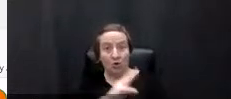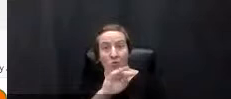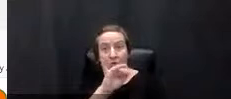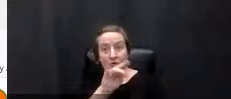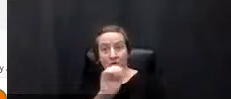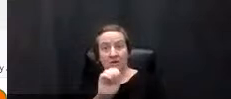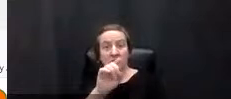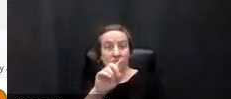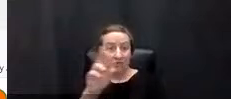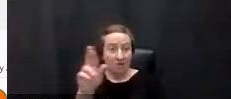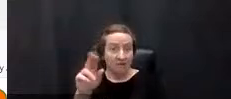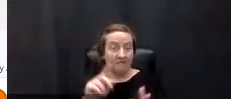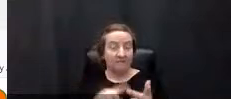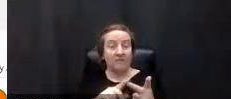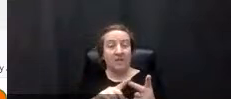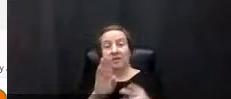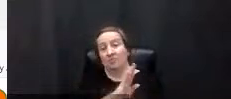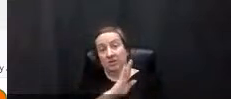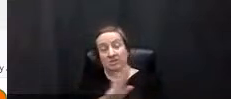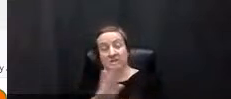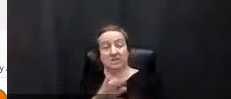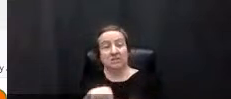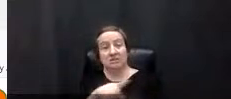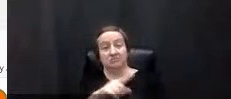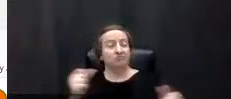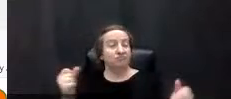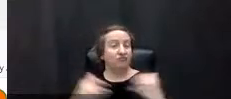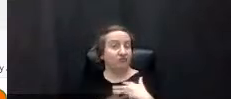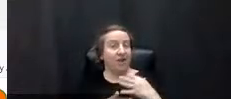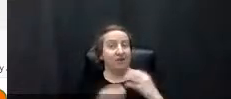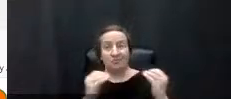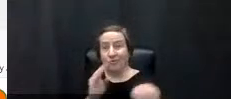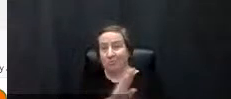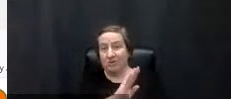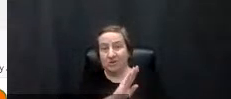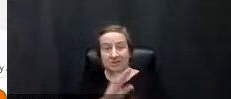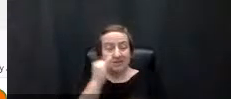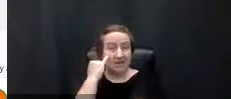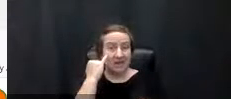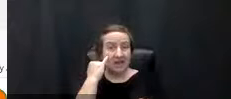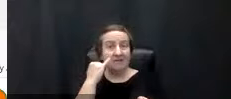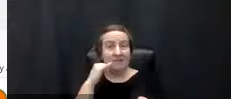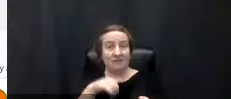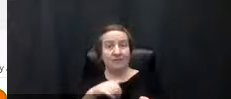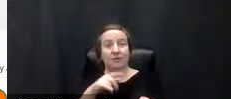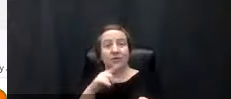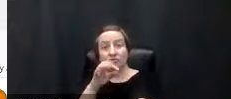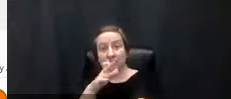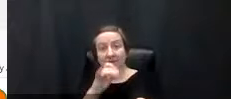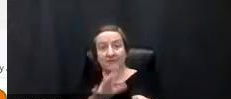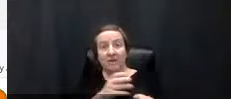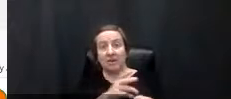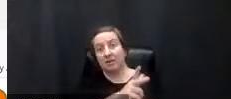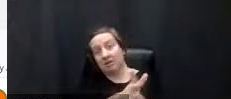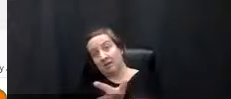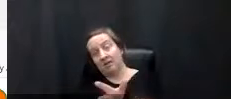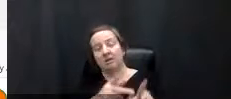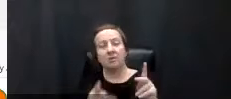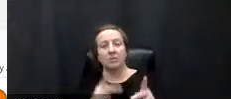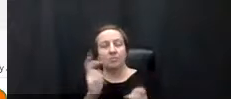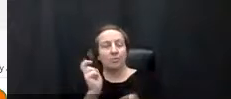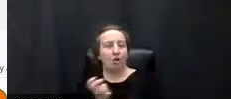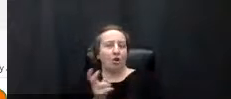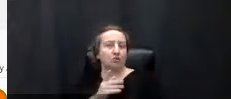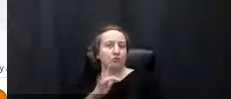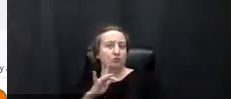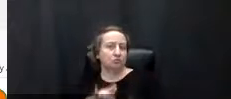area. And the businesses are afraid of losing business if you divert the traffic and make it more complicated for people to get